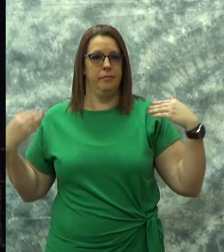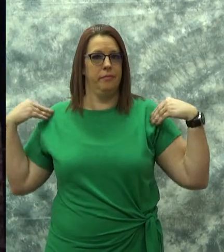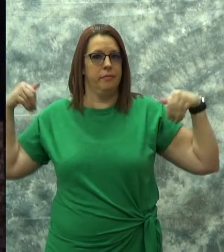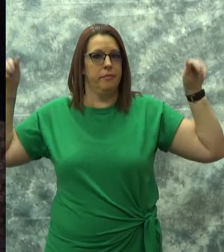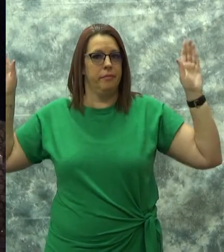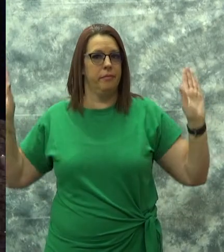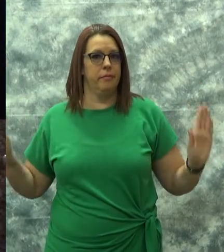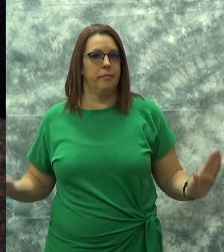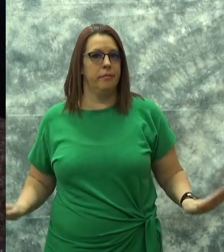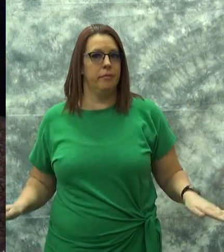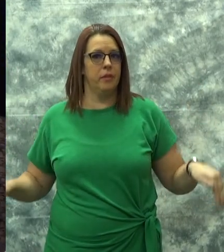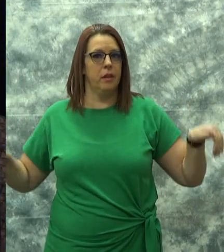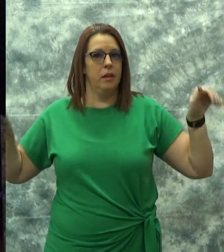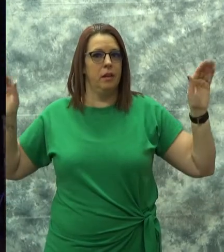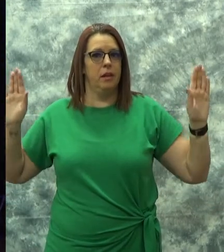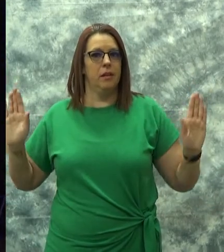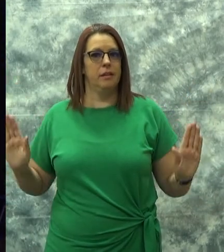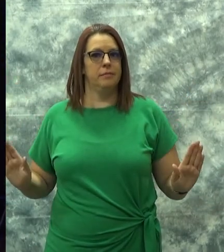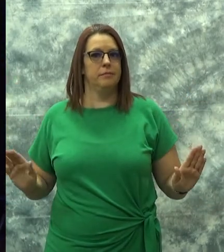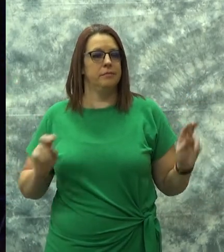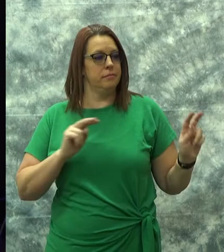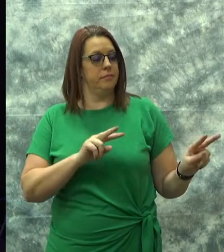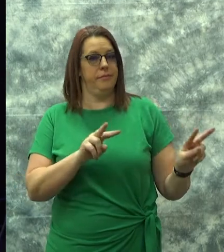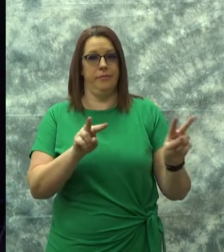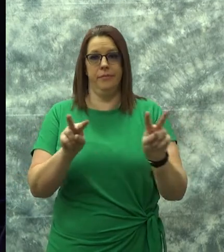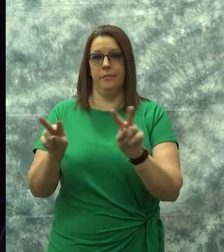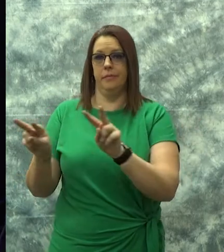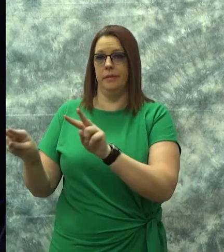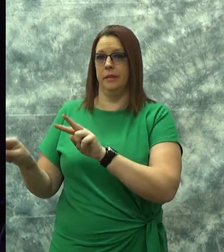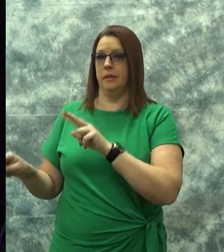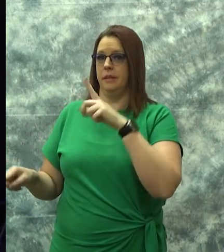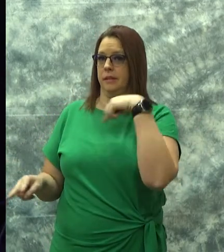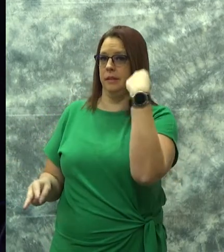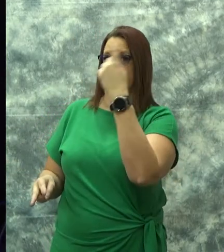grace. I can hear the brush.